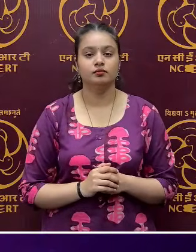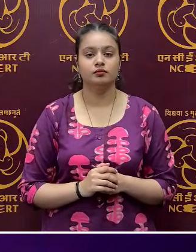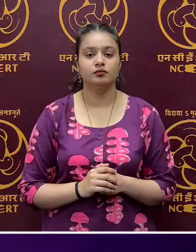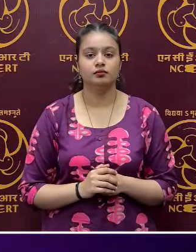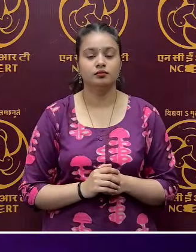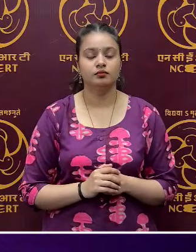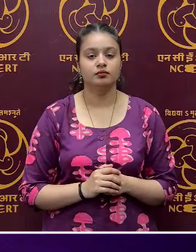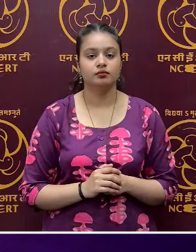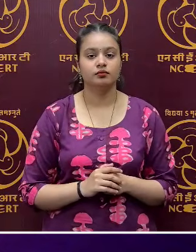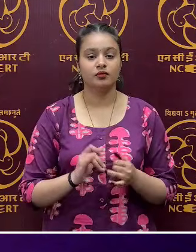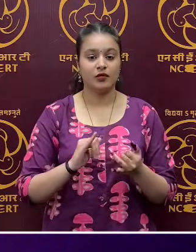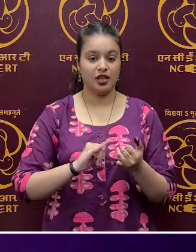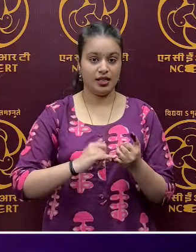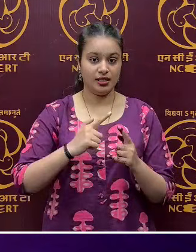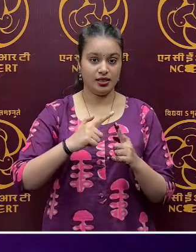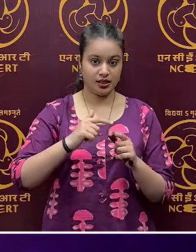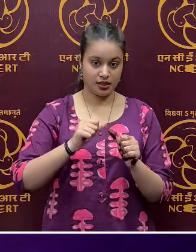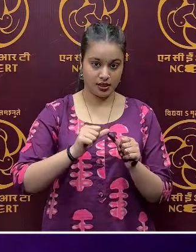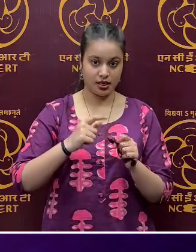station,